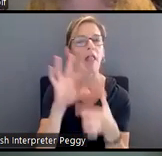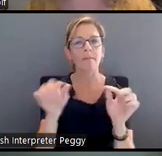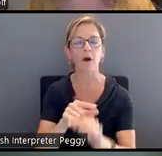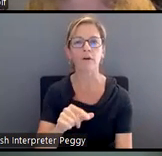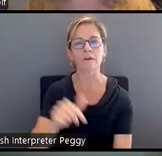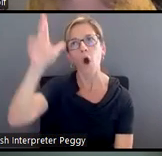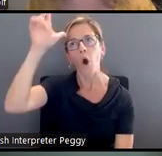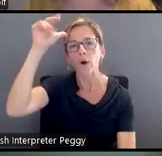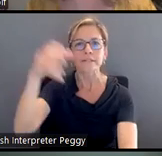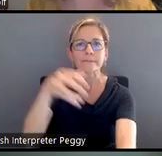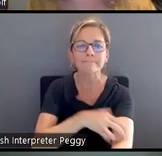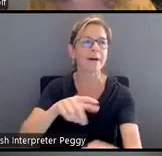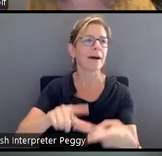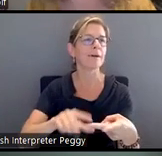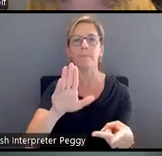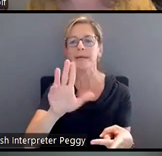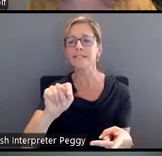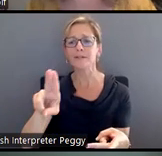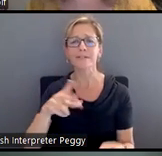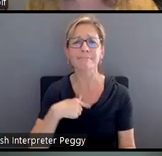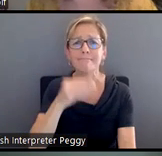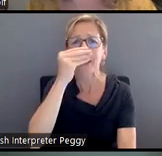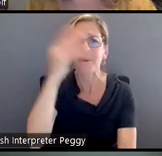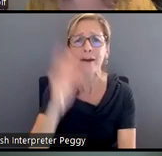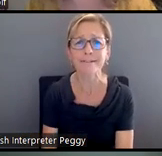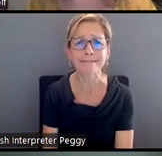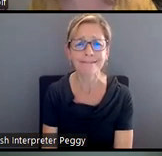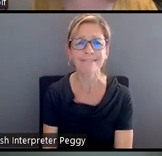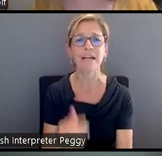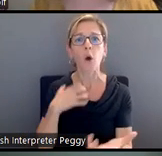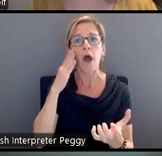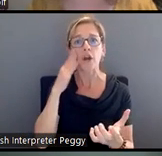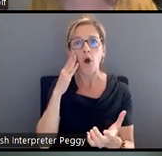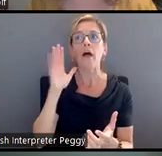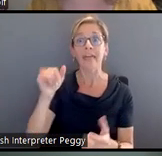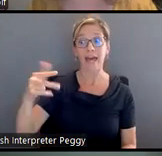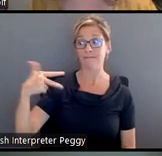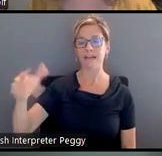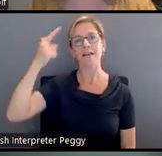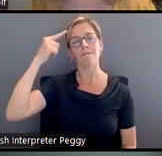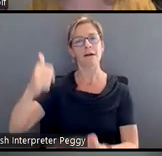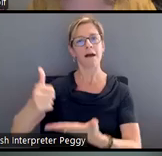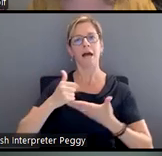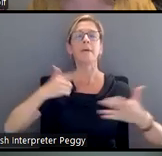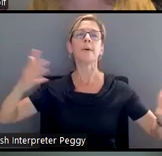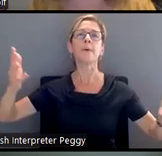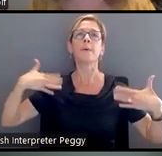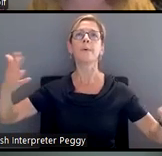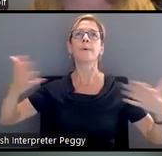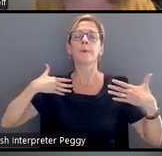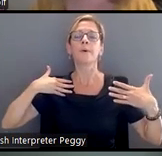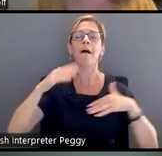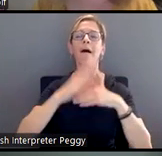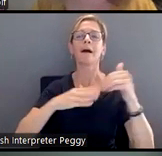and all this sort of stuff, I don't care. I just want to tell you what room it's for. And I want you to say, this is one that will keep you cool and